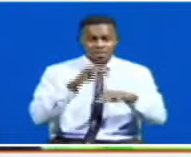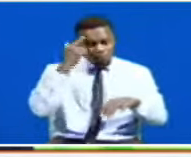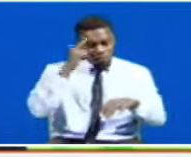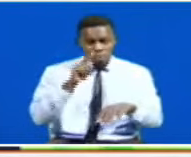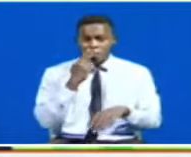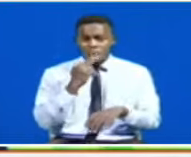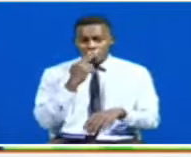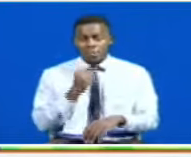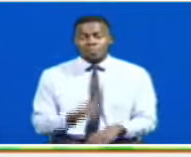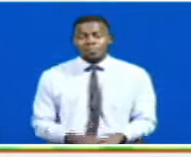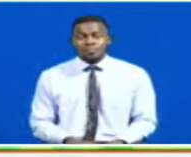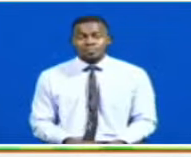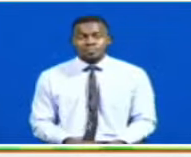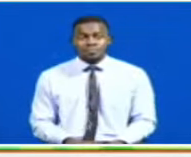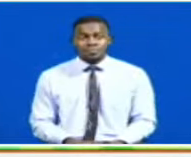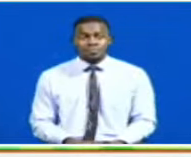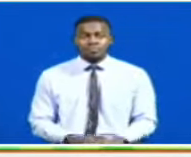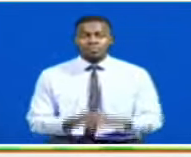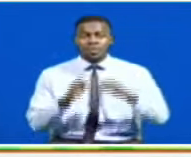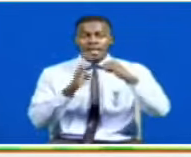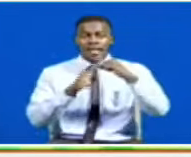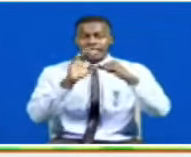kikuu.